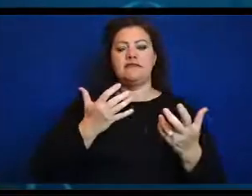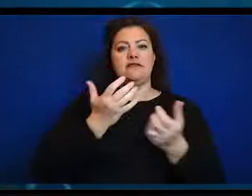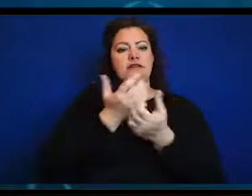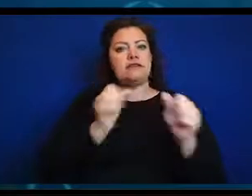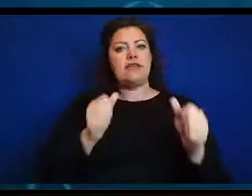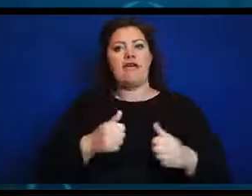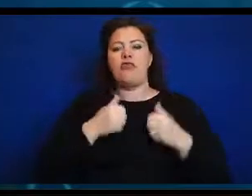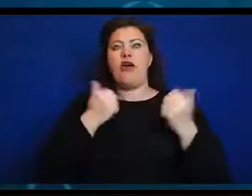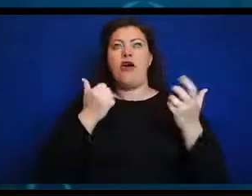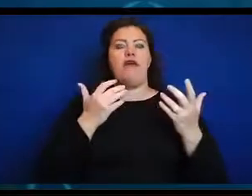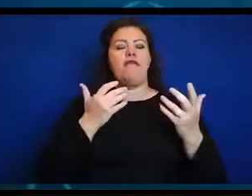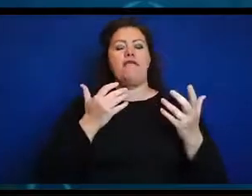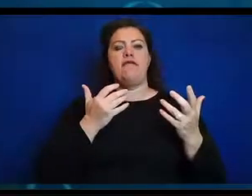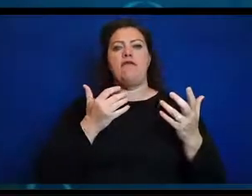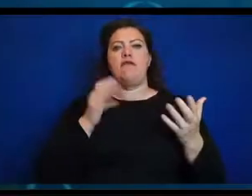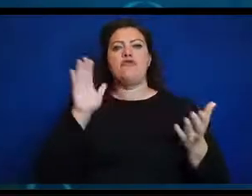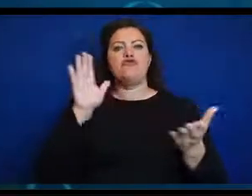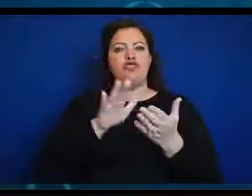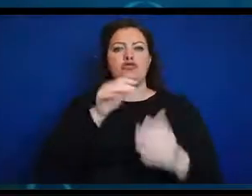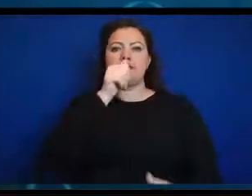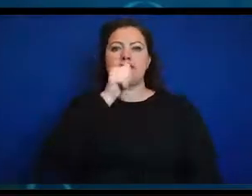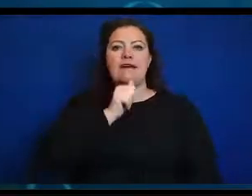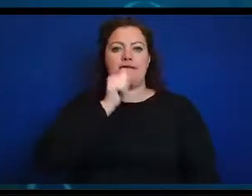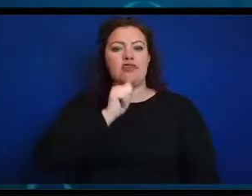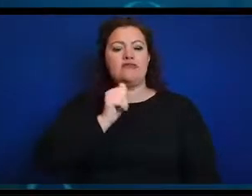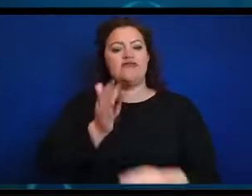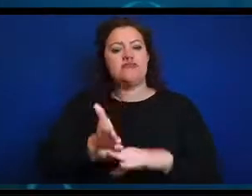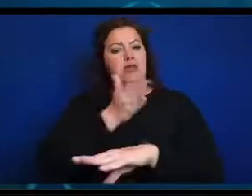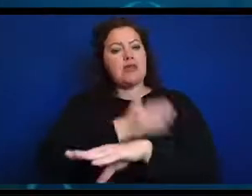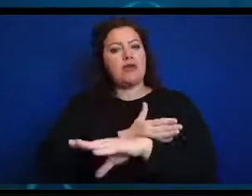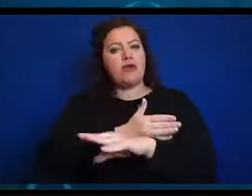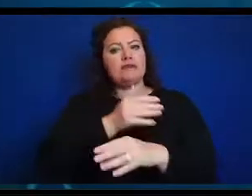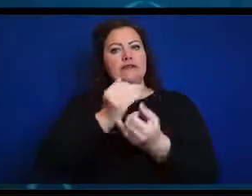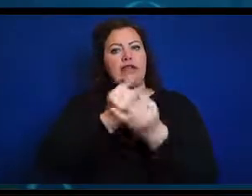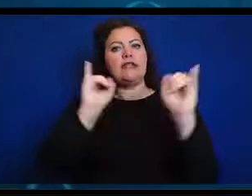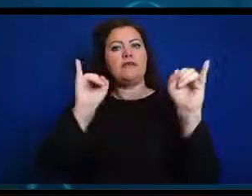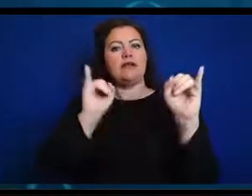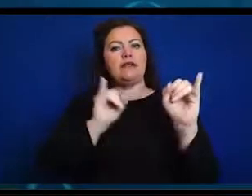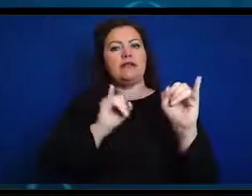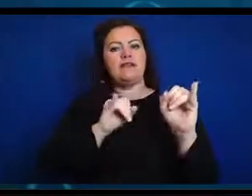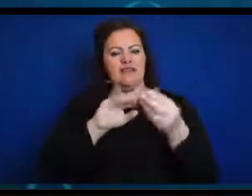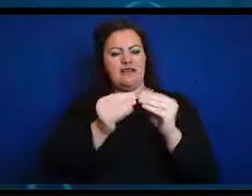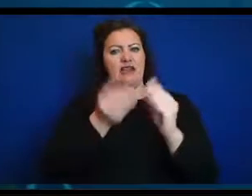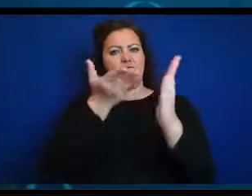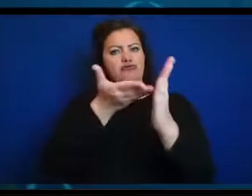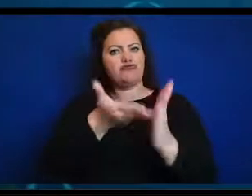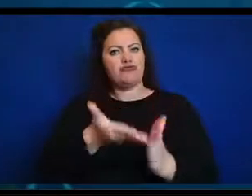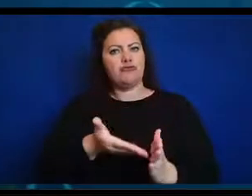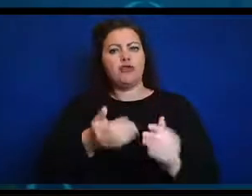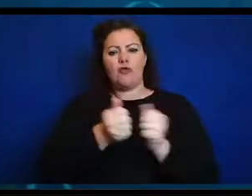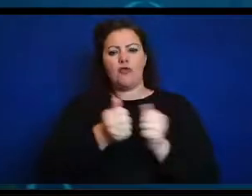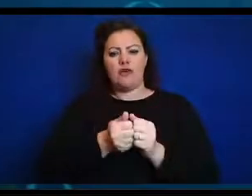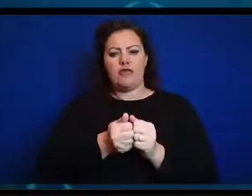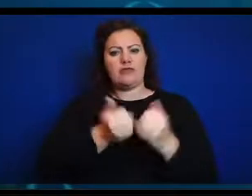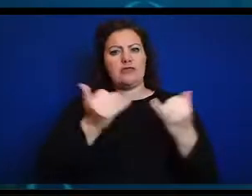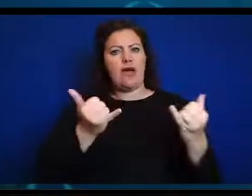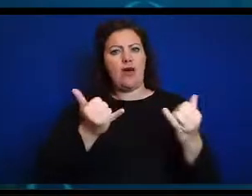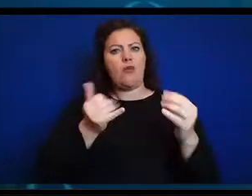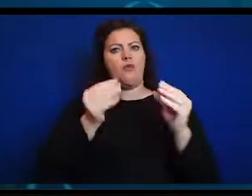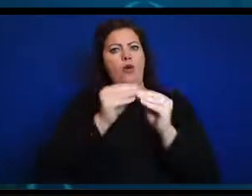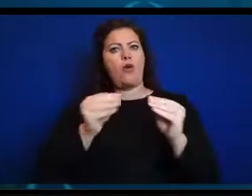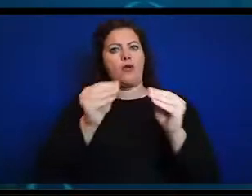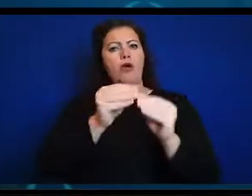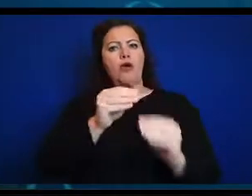reduce suffering, increase independence. The demographics warrant it with the rise of seniors, aging of the